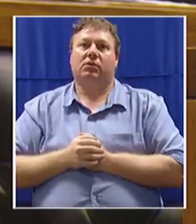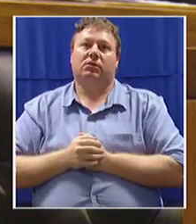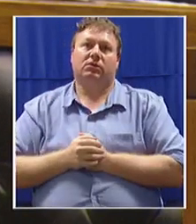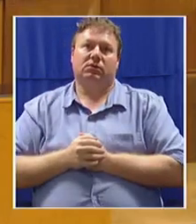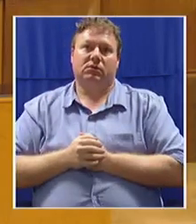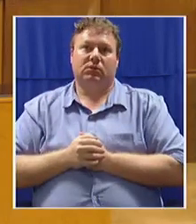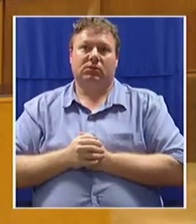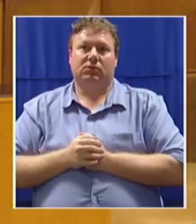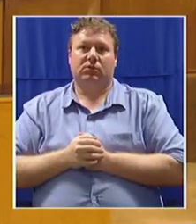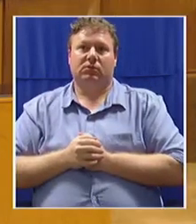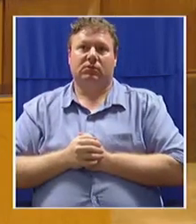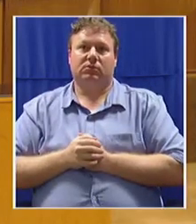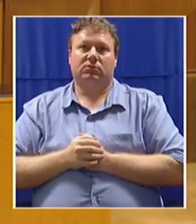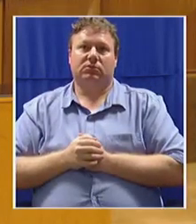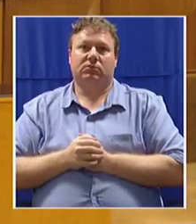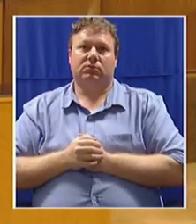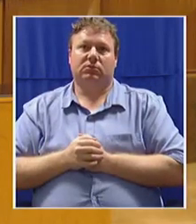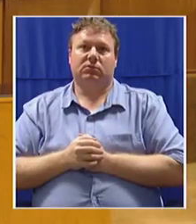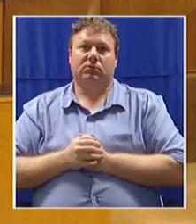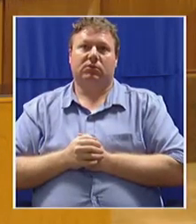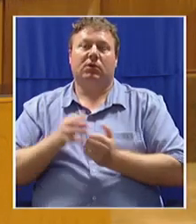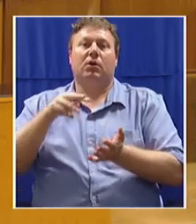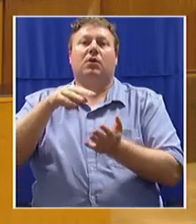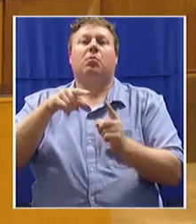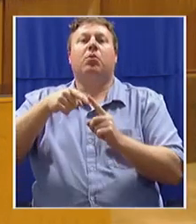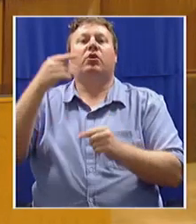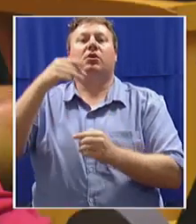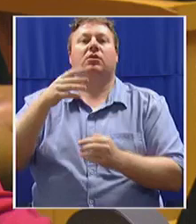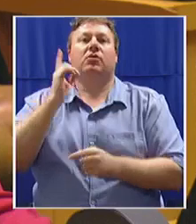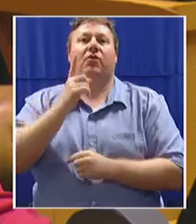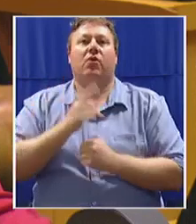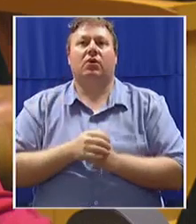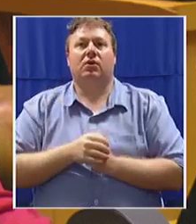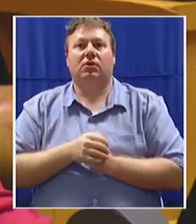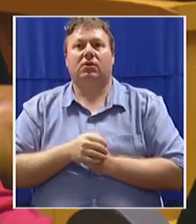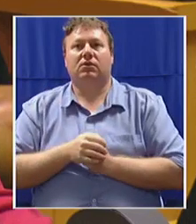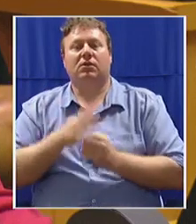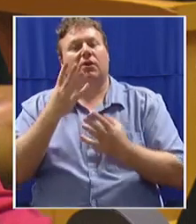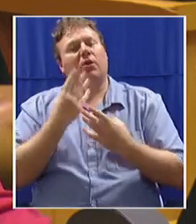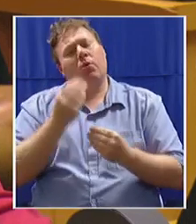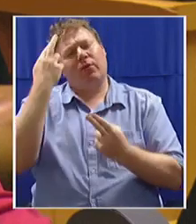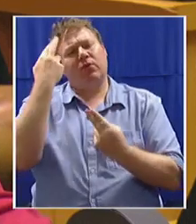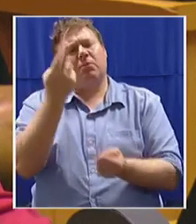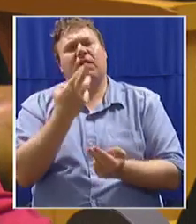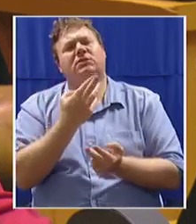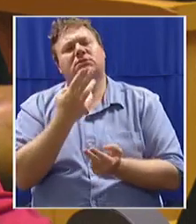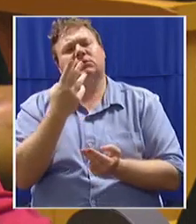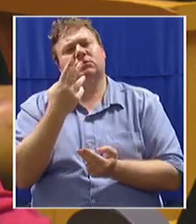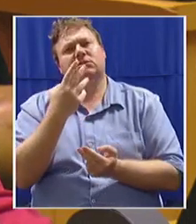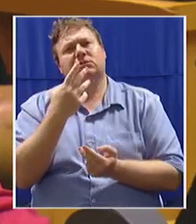order, Speaker. What is your point of order? With the greatest respect, Honorable Speaker, there